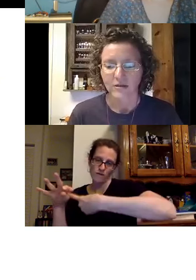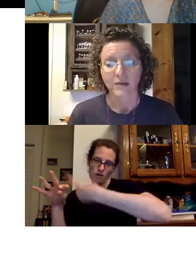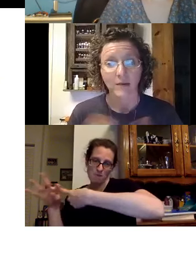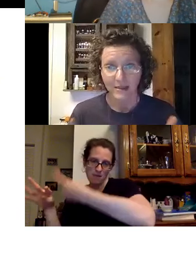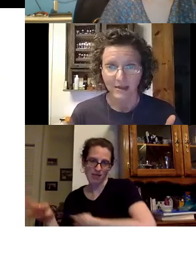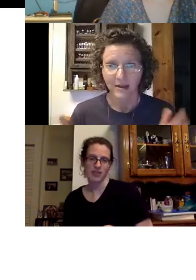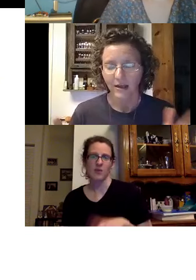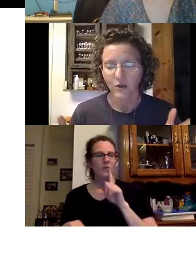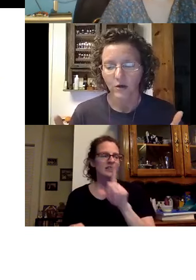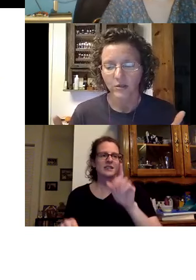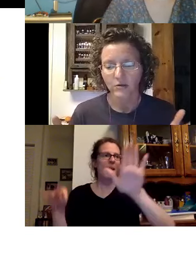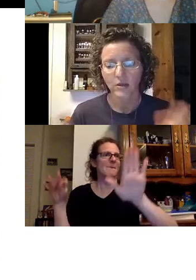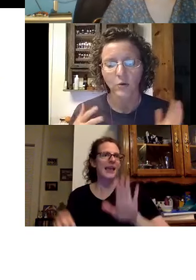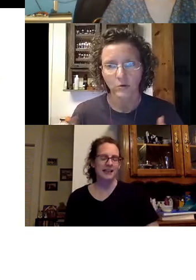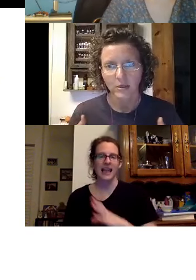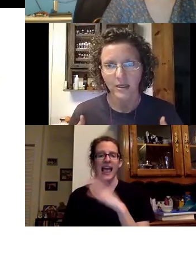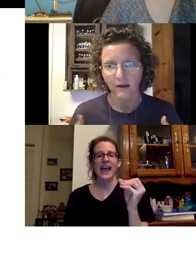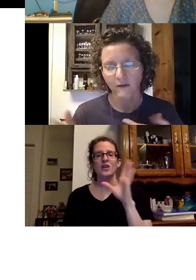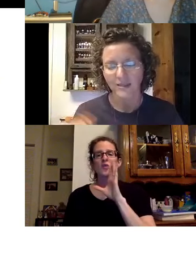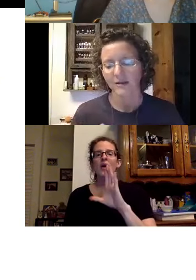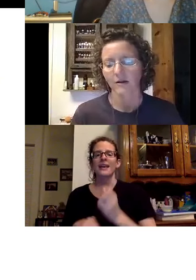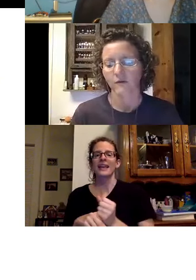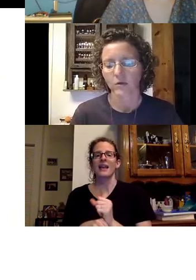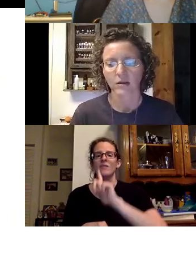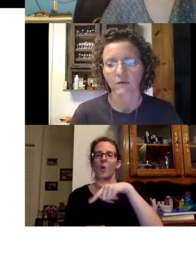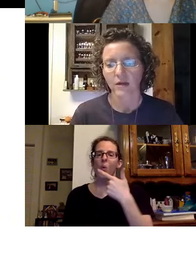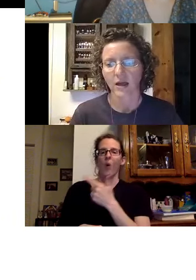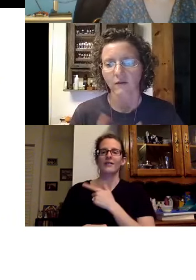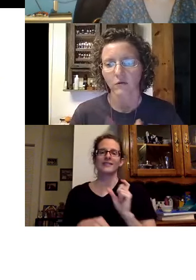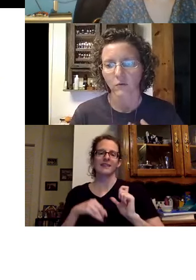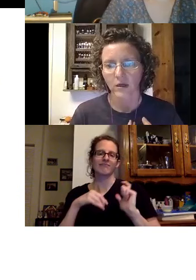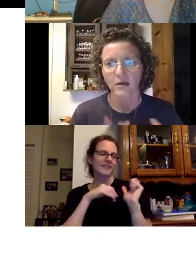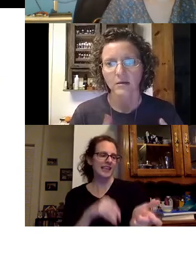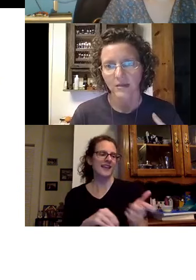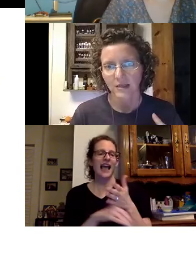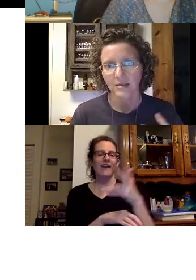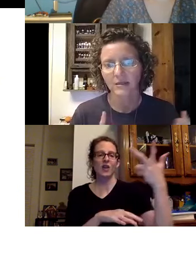is amazing. And you also get loyalty gifts from Young Living after